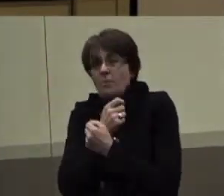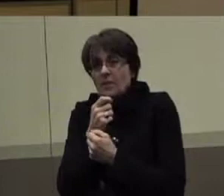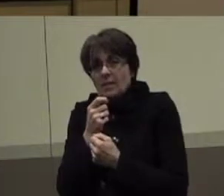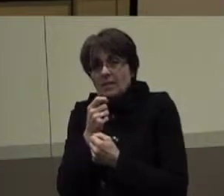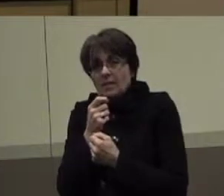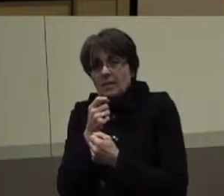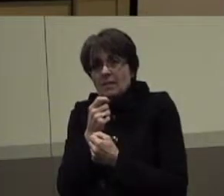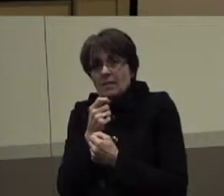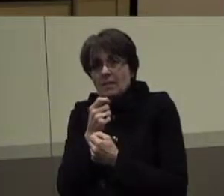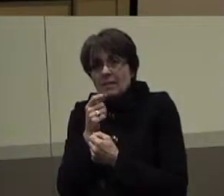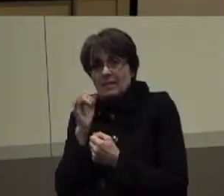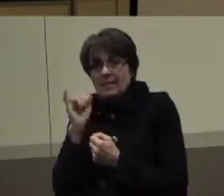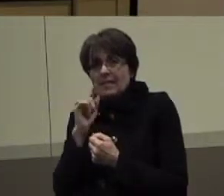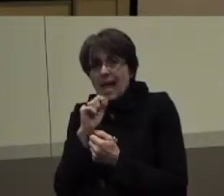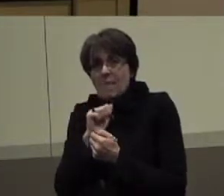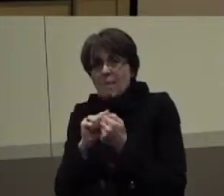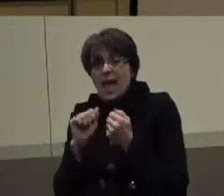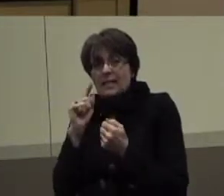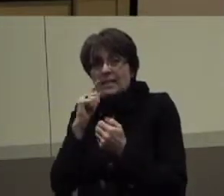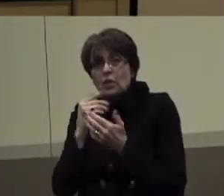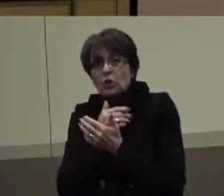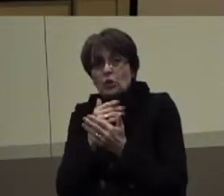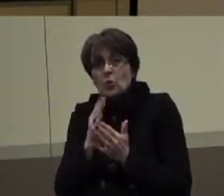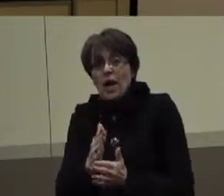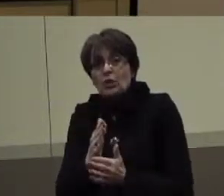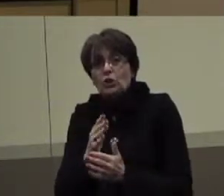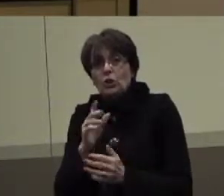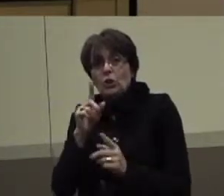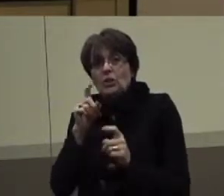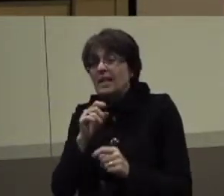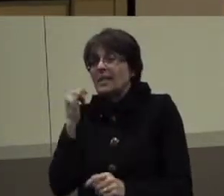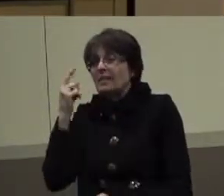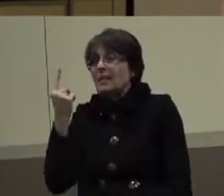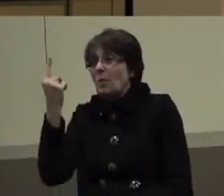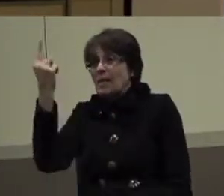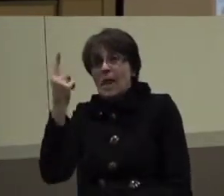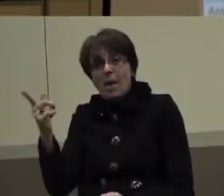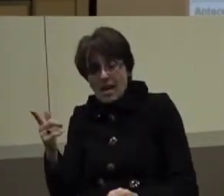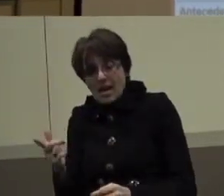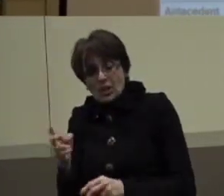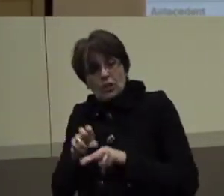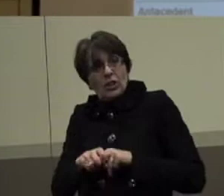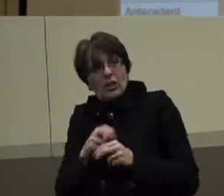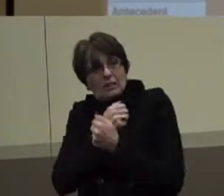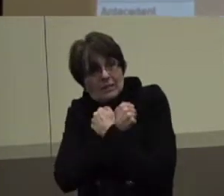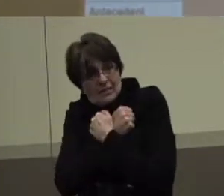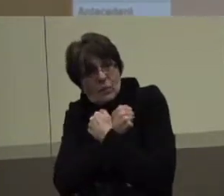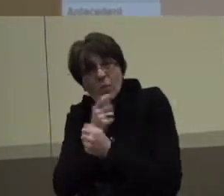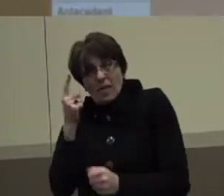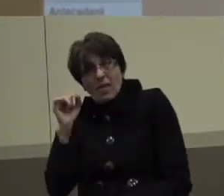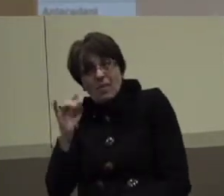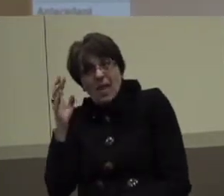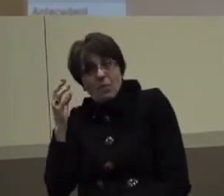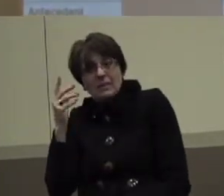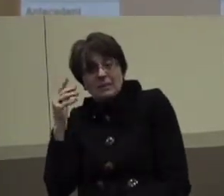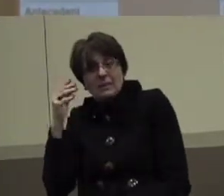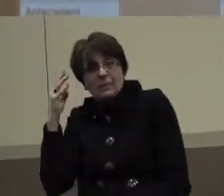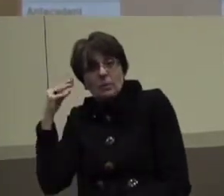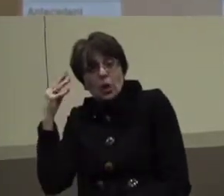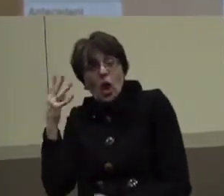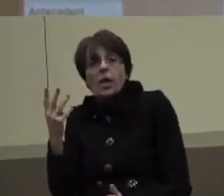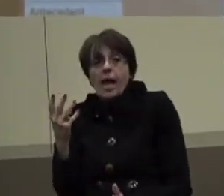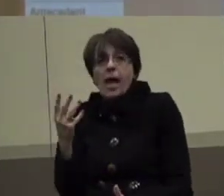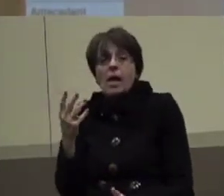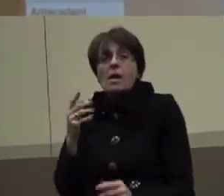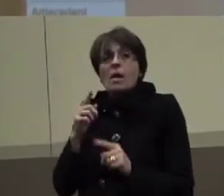Like, does that pass the stranger test? You know, if someone walked in, would they not think that was bizarre? Yeah, they would.